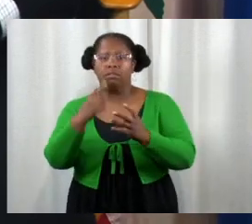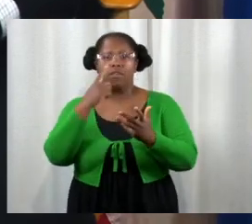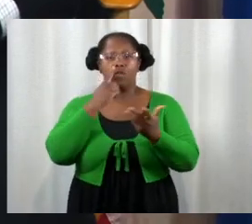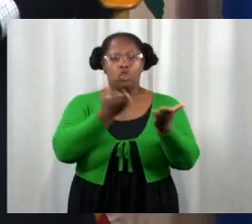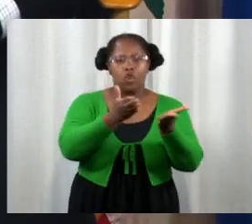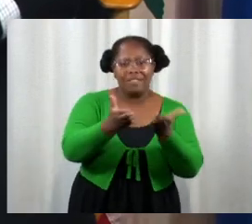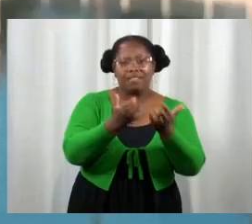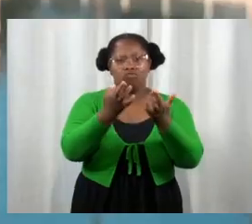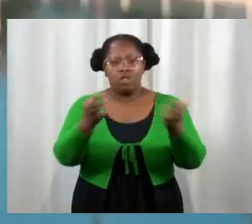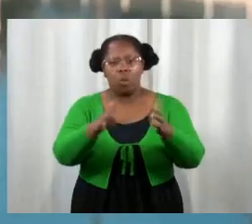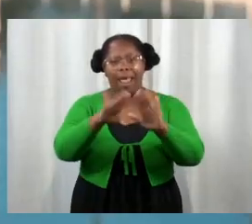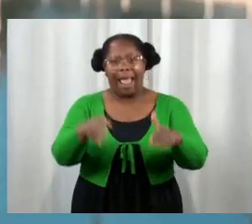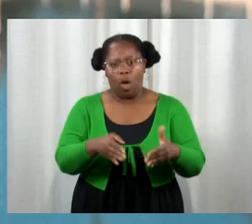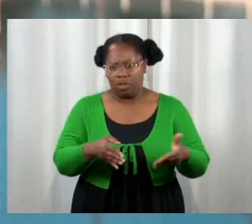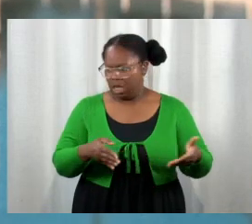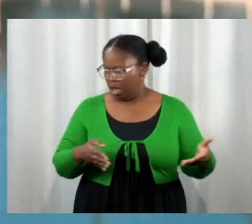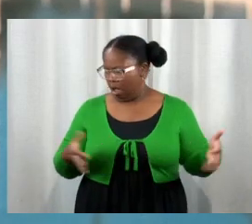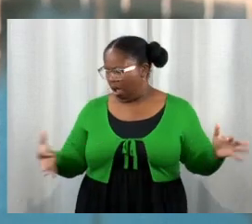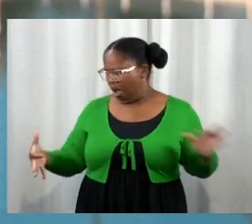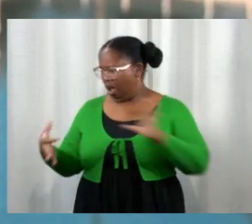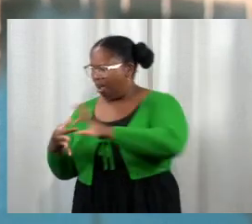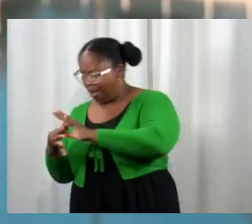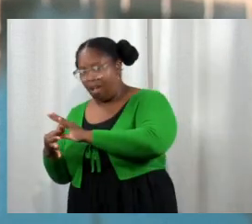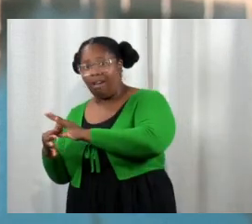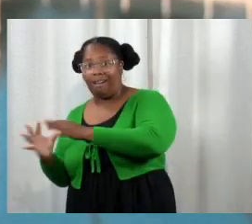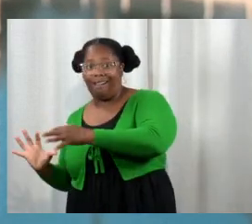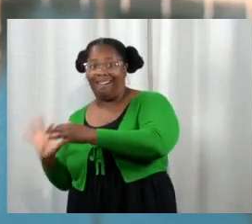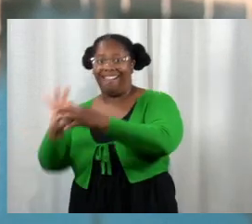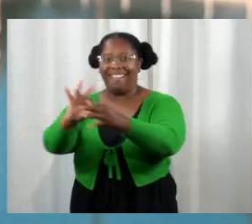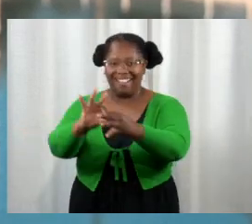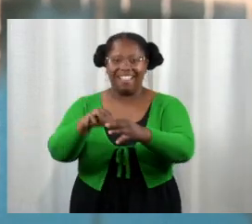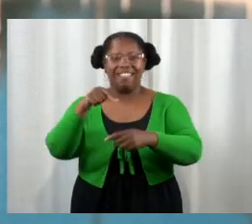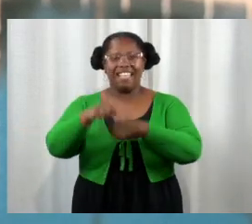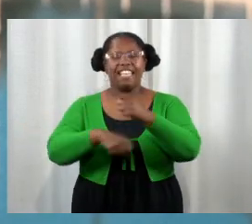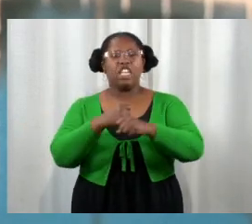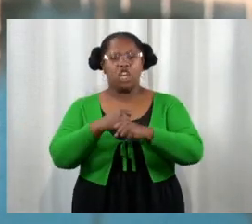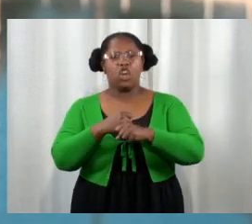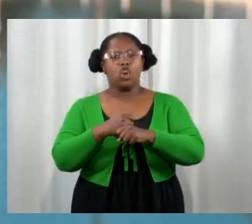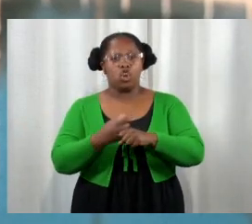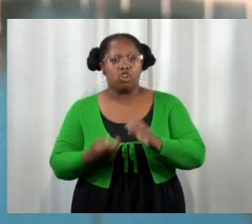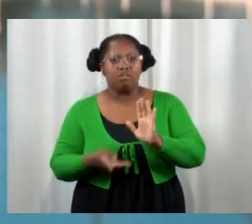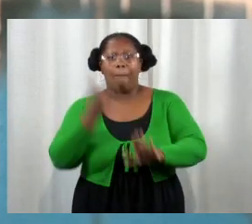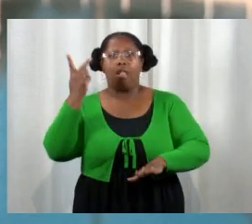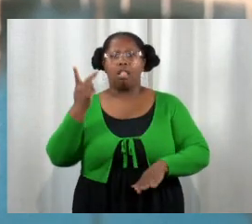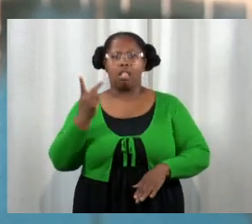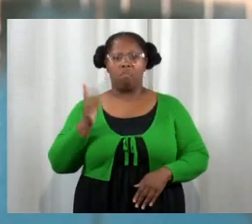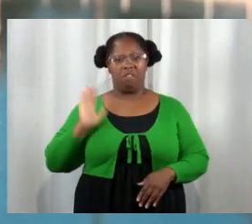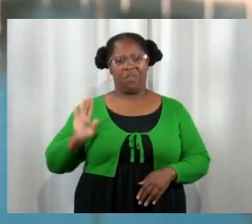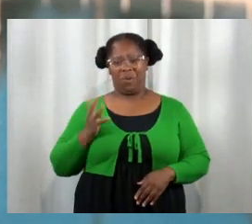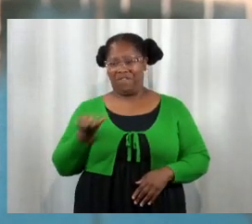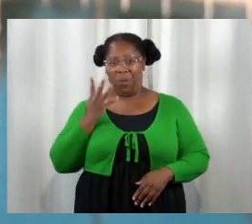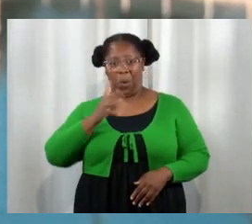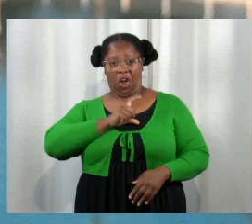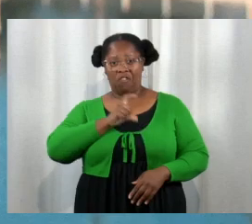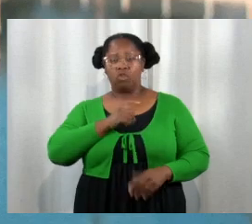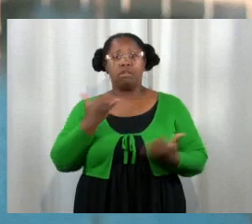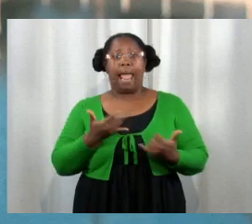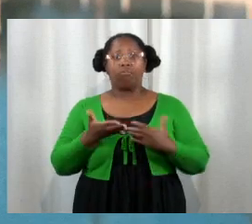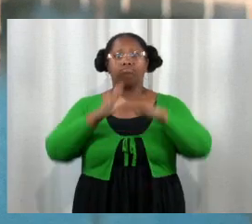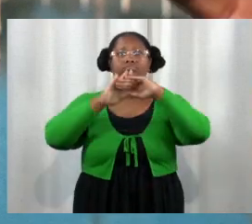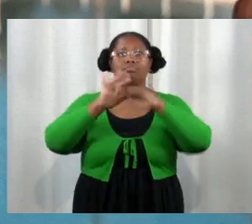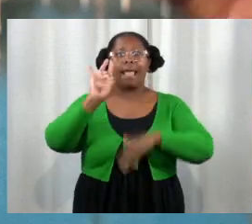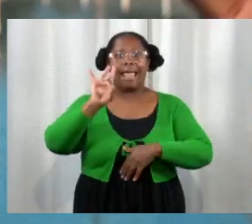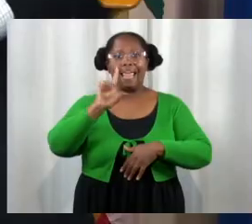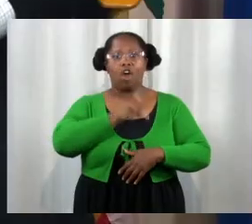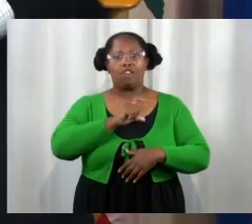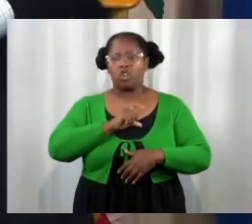and housing. This year, we doubled our Quality of Life team from originally 4 officers up to 8 officers now. That's 2